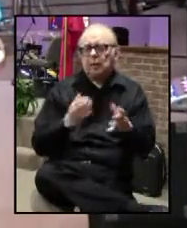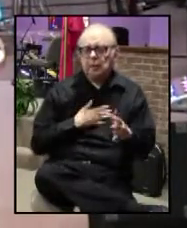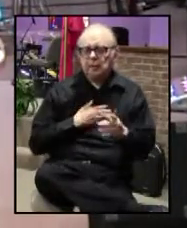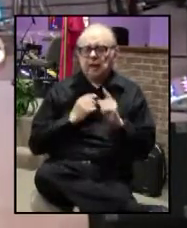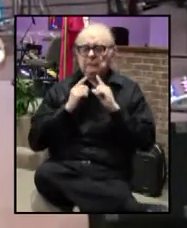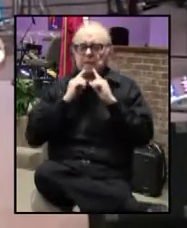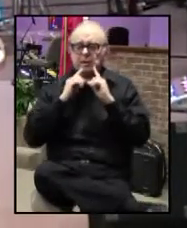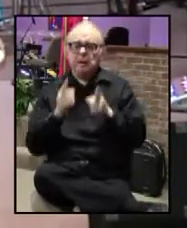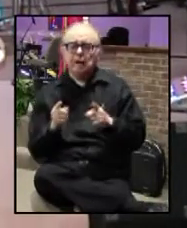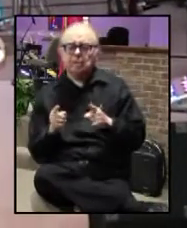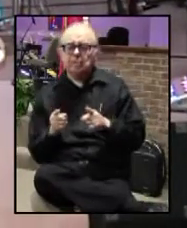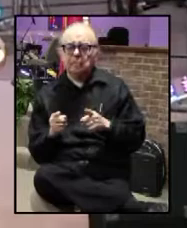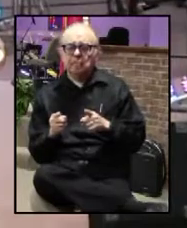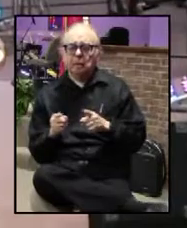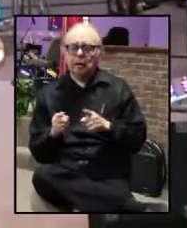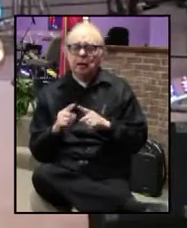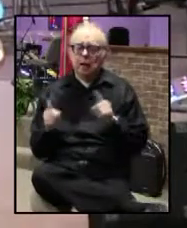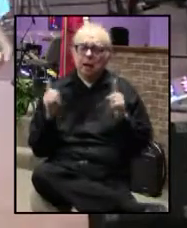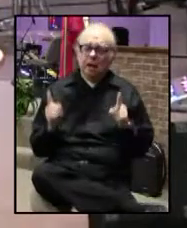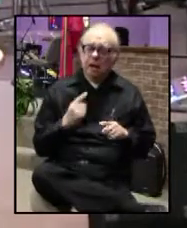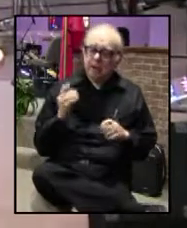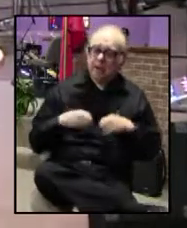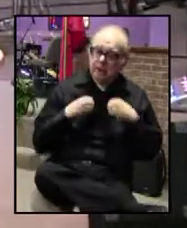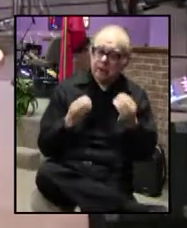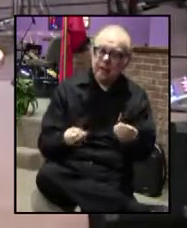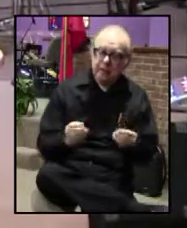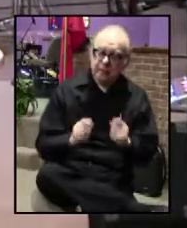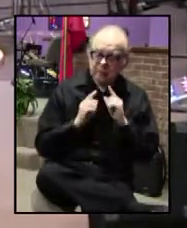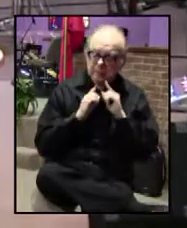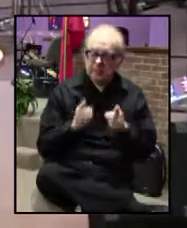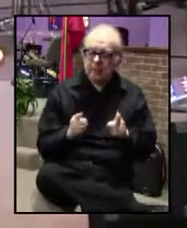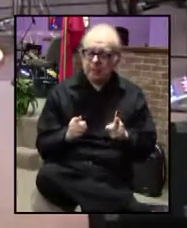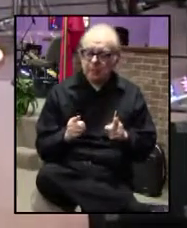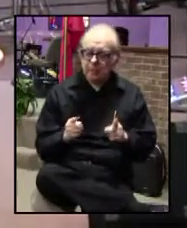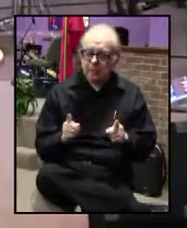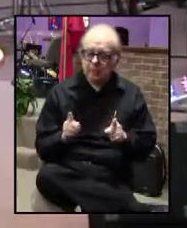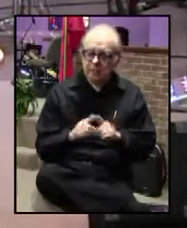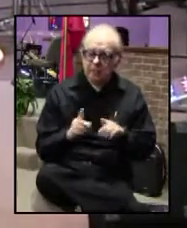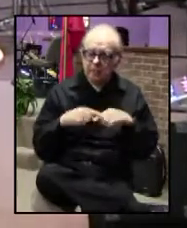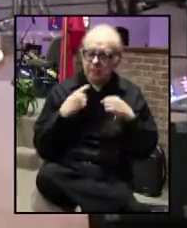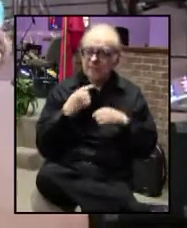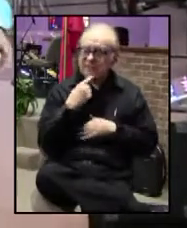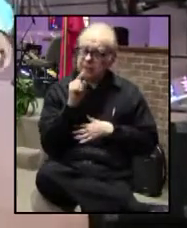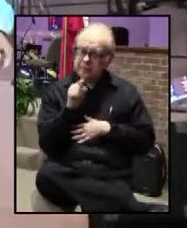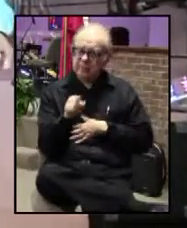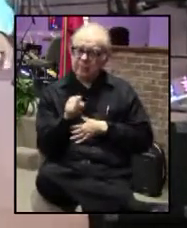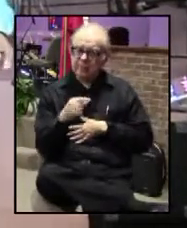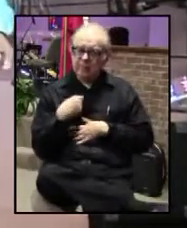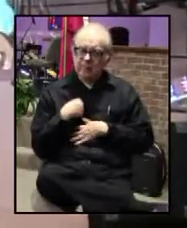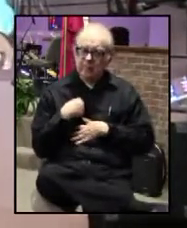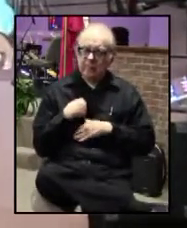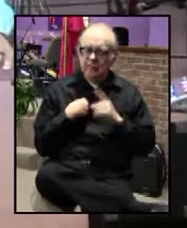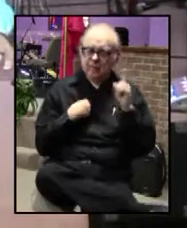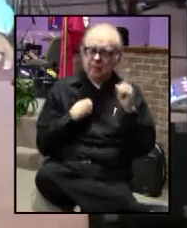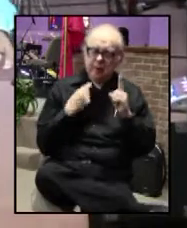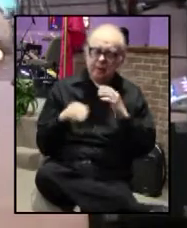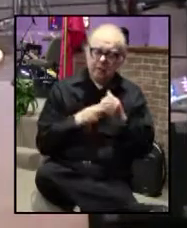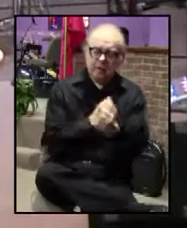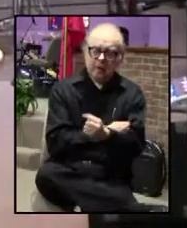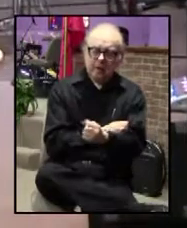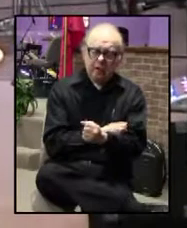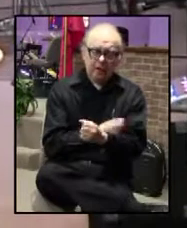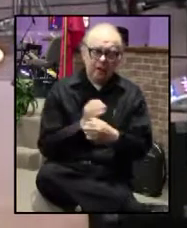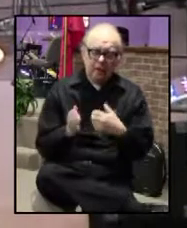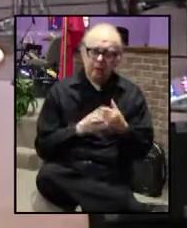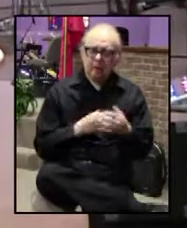my command. But not only will I give you my command, I will also tell you that I have all authority. So